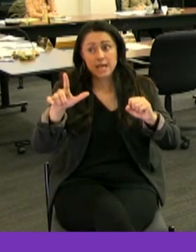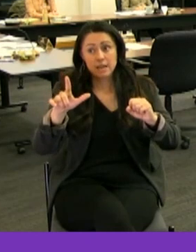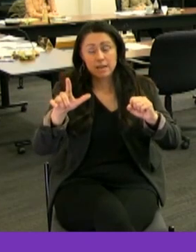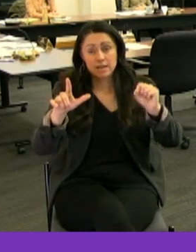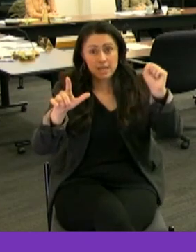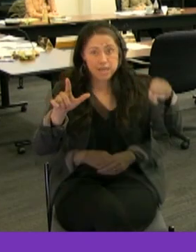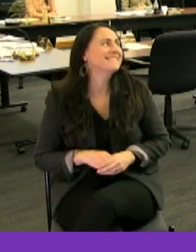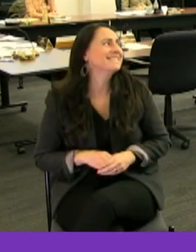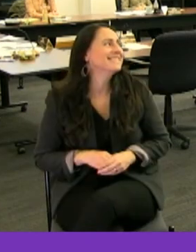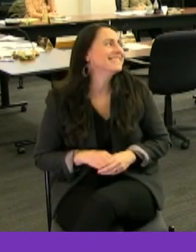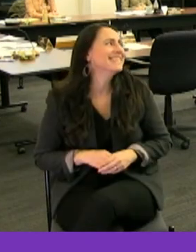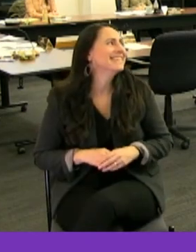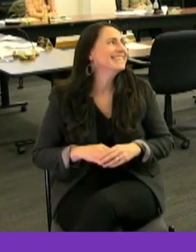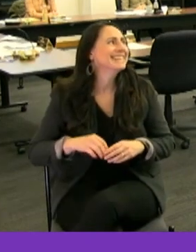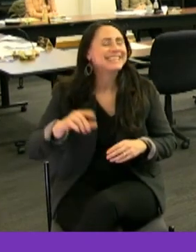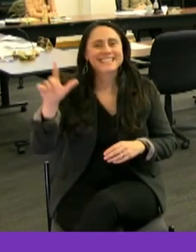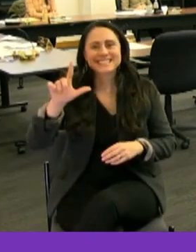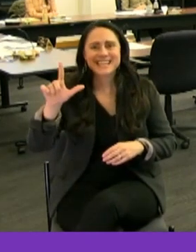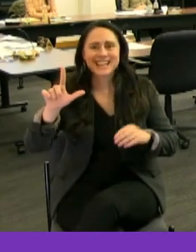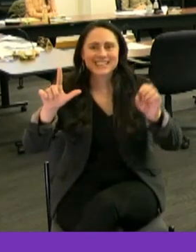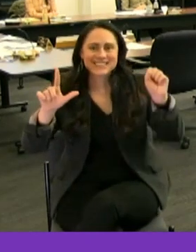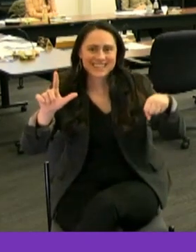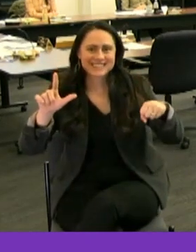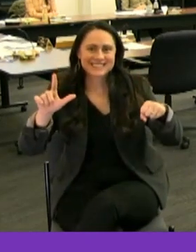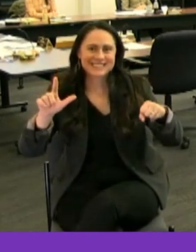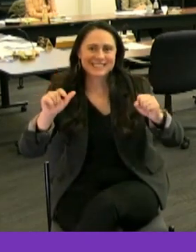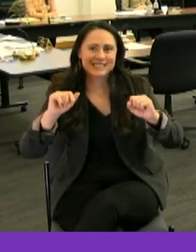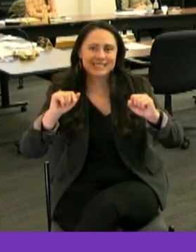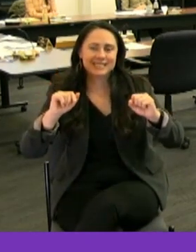Lee. Yes. Lozano.